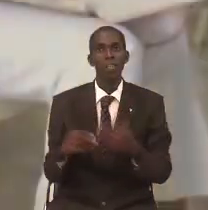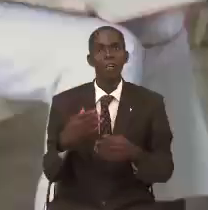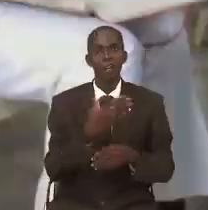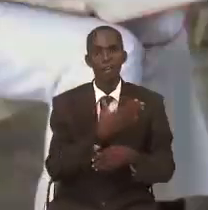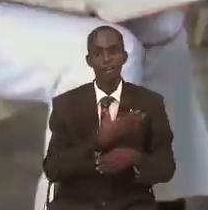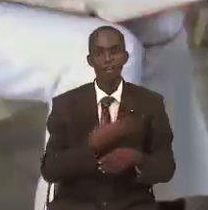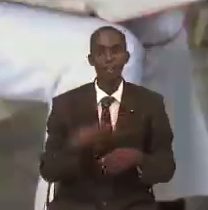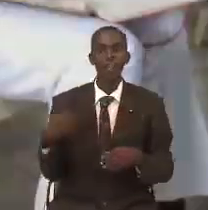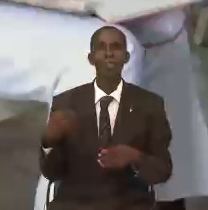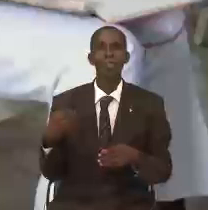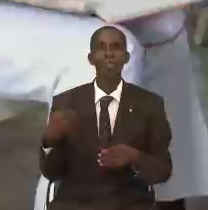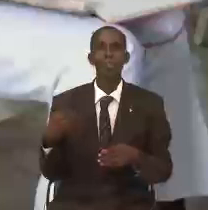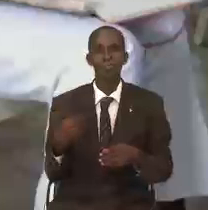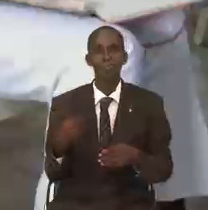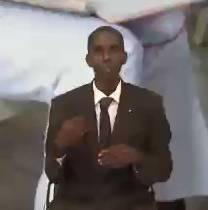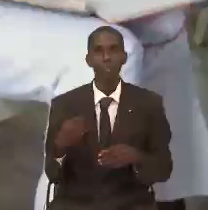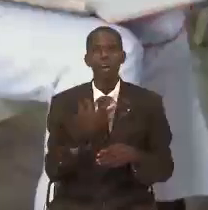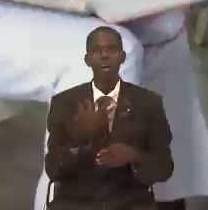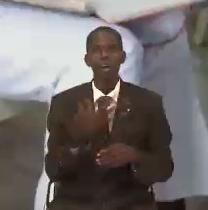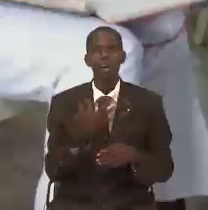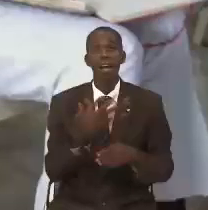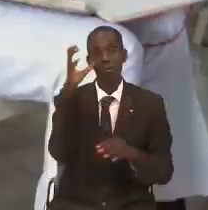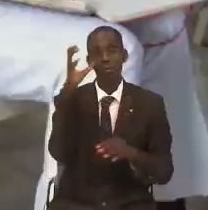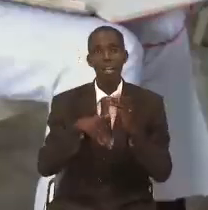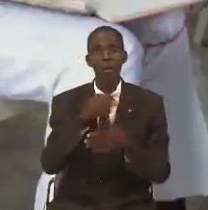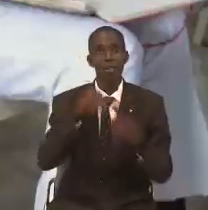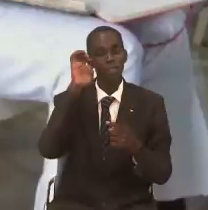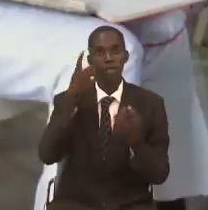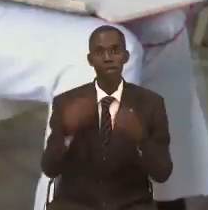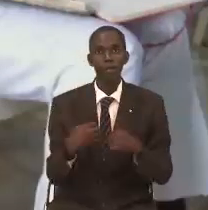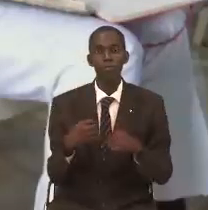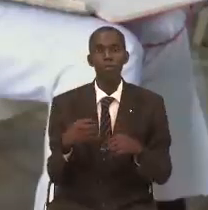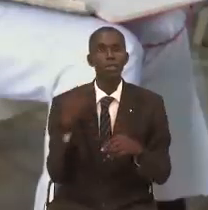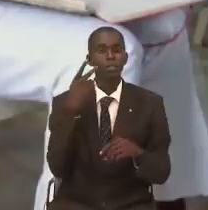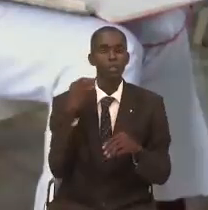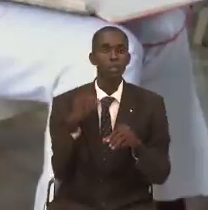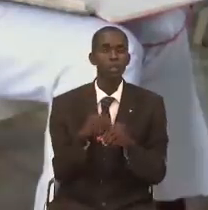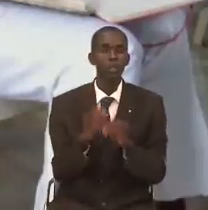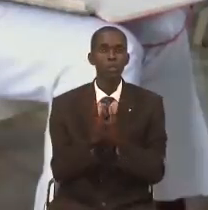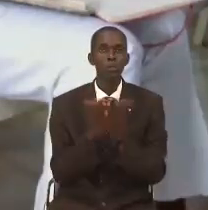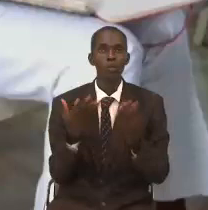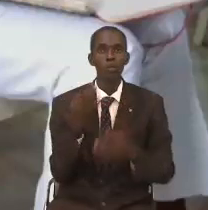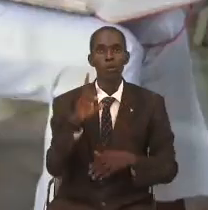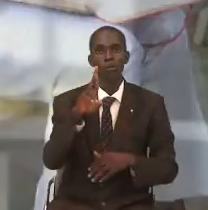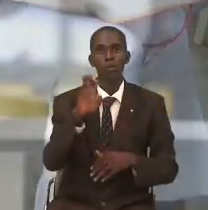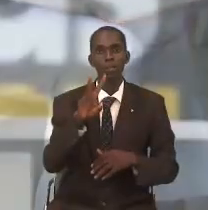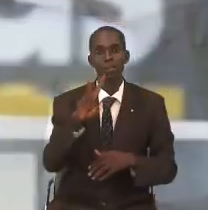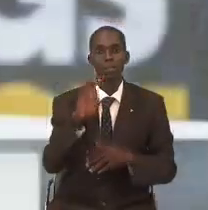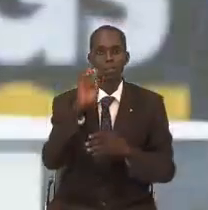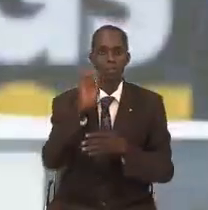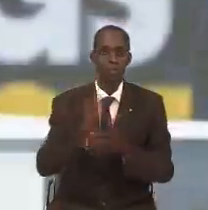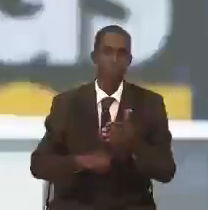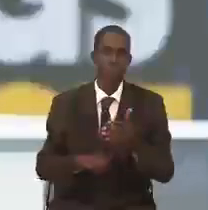out when he comes. Look at Revelation chapter 19, verse 7.